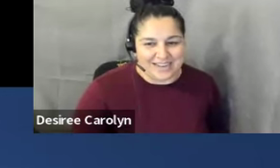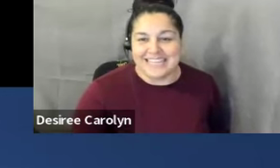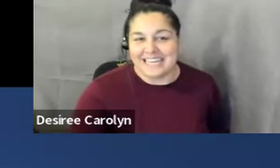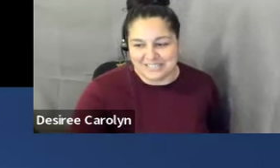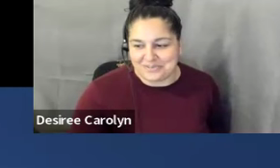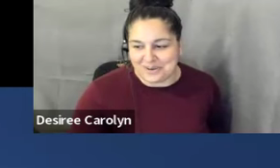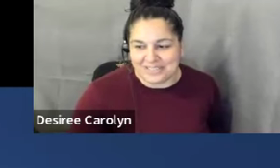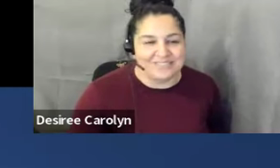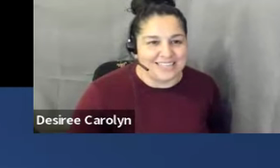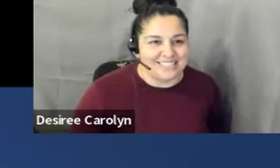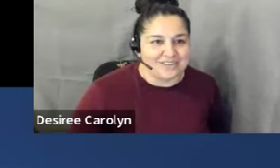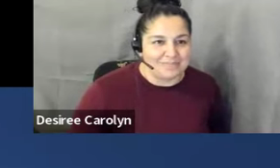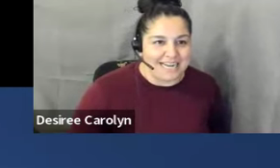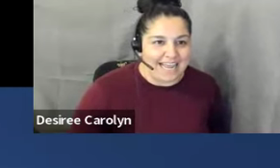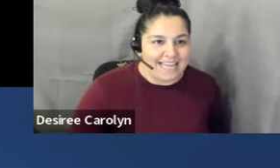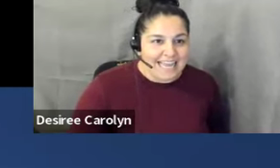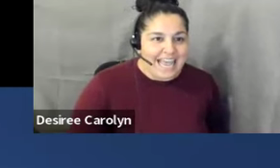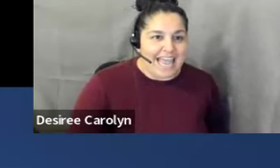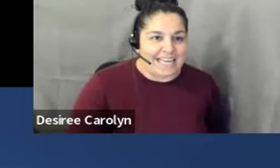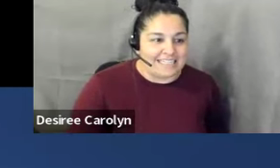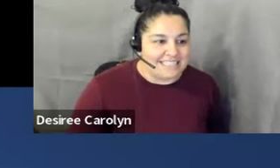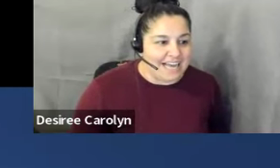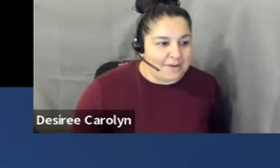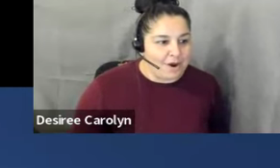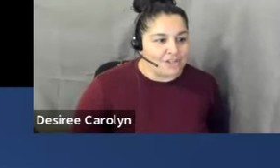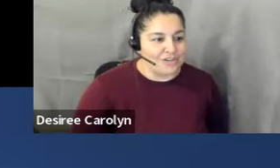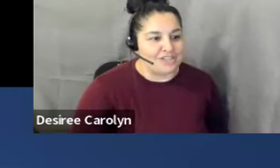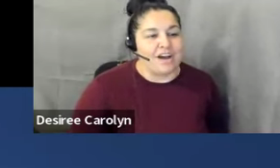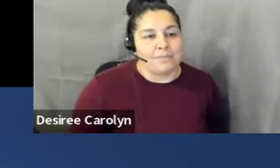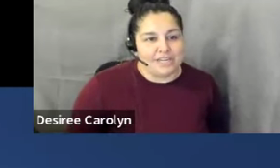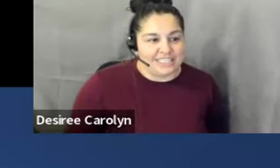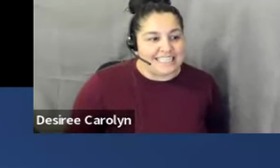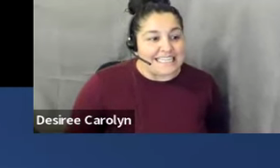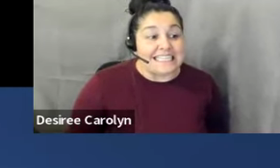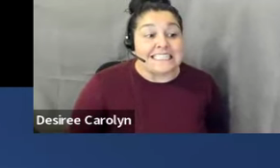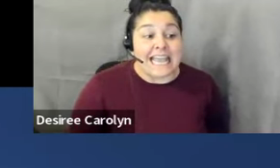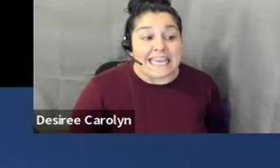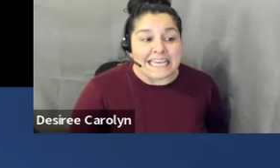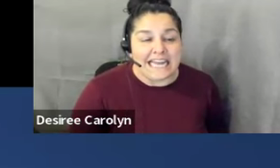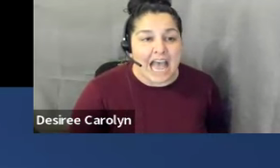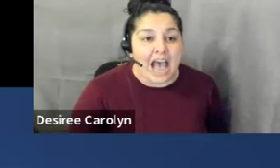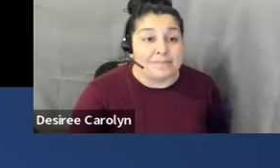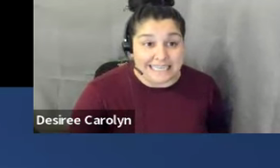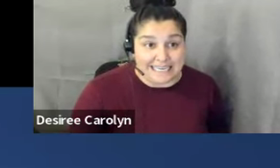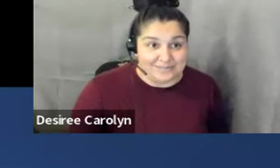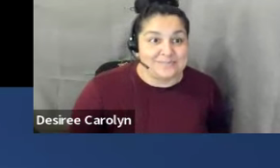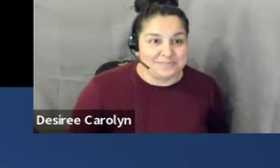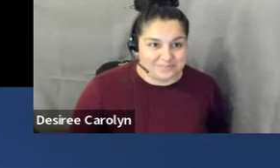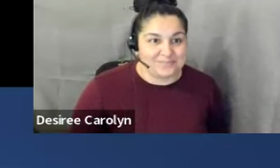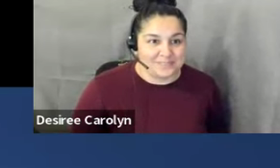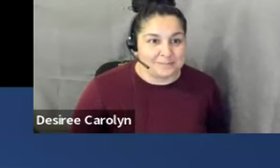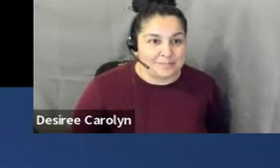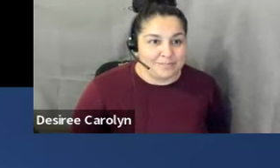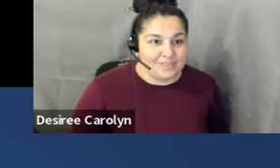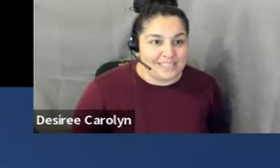Jacqueline as well, as you all have gotten to know them today. And our director of operations is Saeed Abdi.